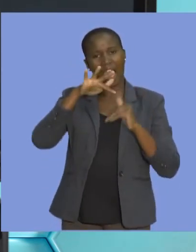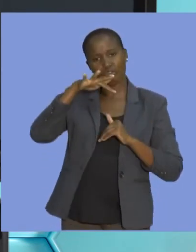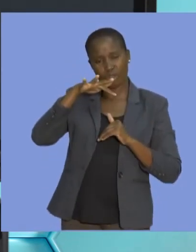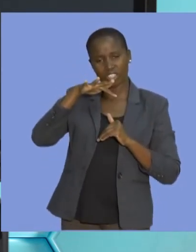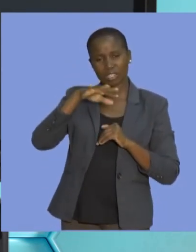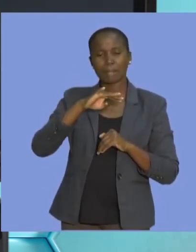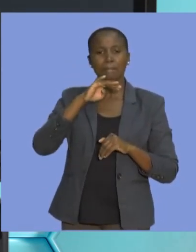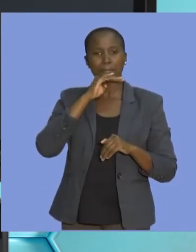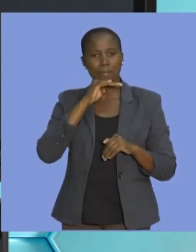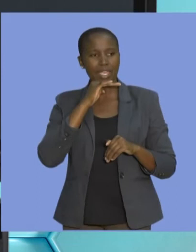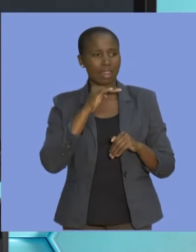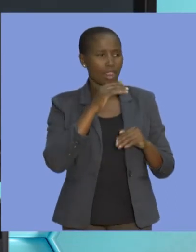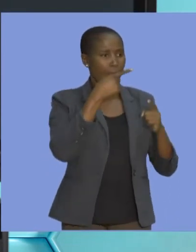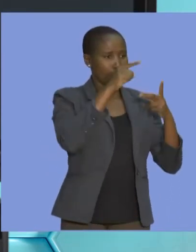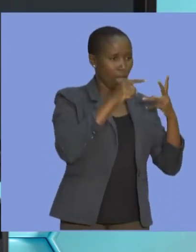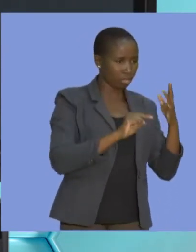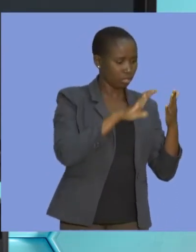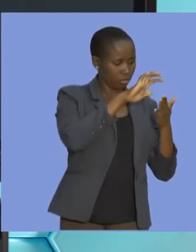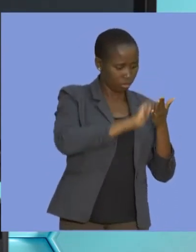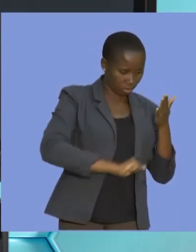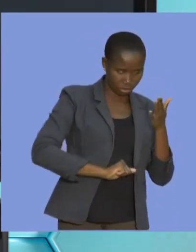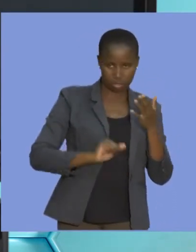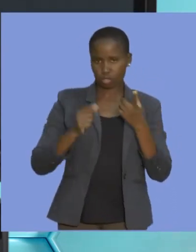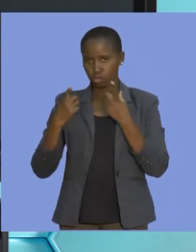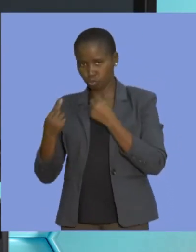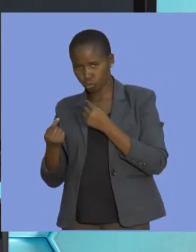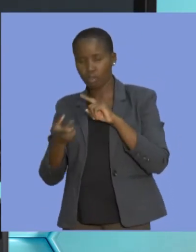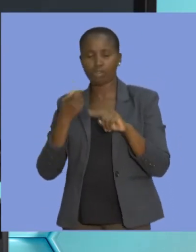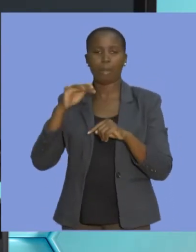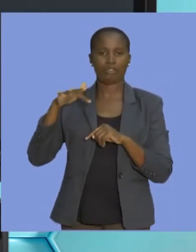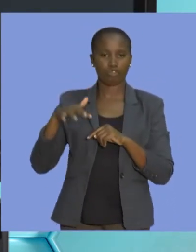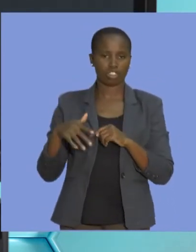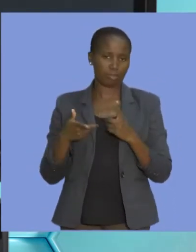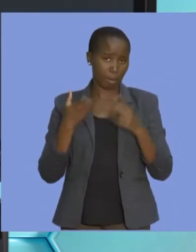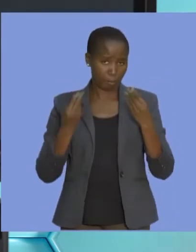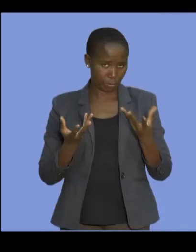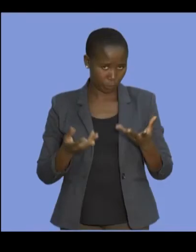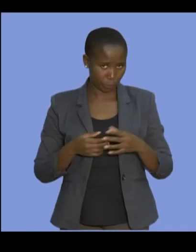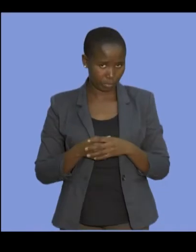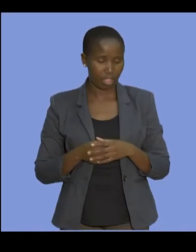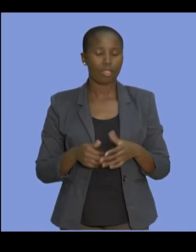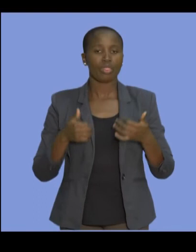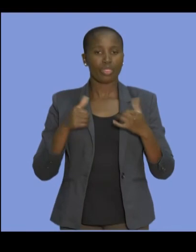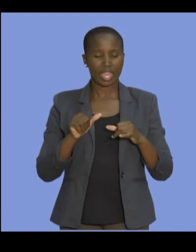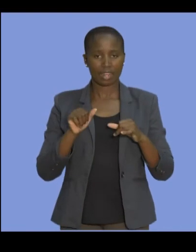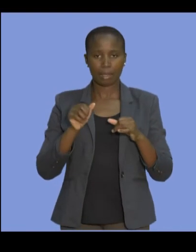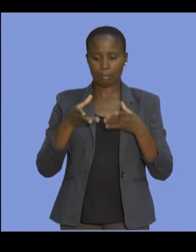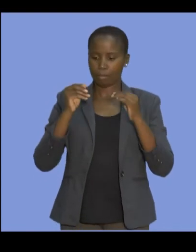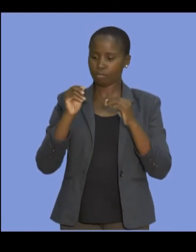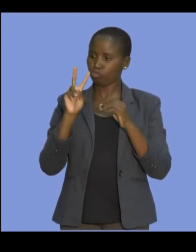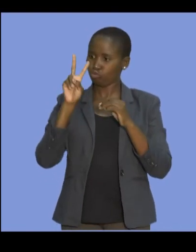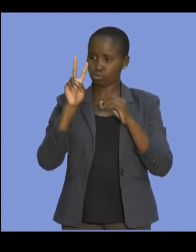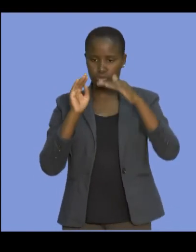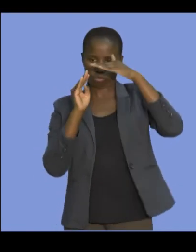from the average, your marks from the average, everyone's marks from the average, and square that,